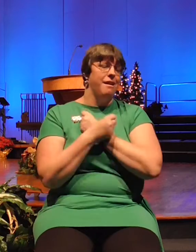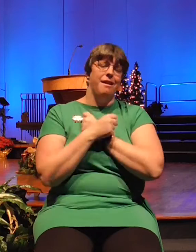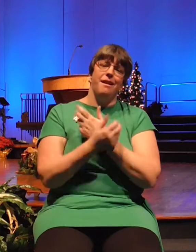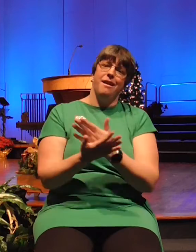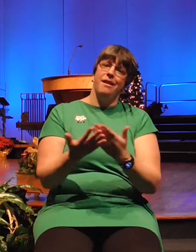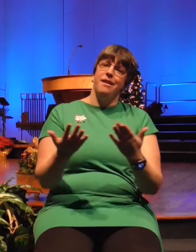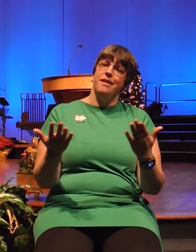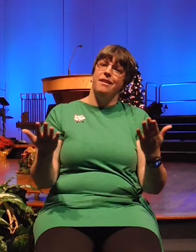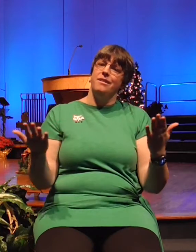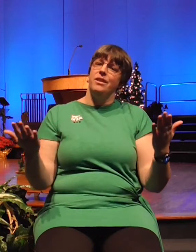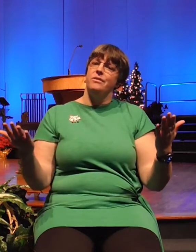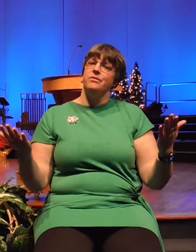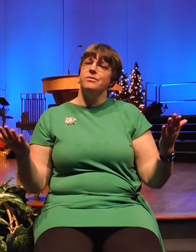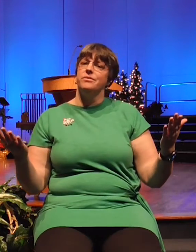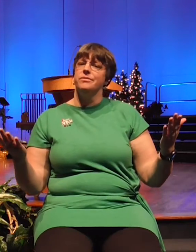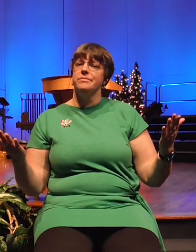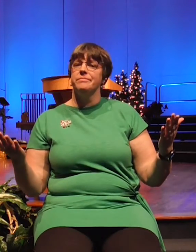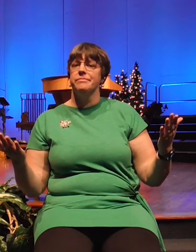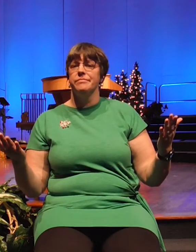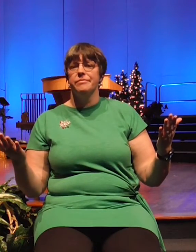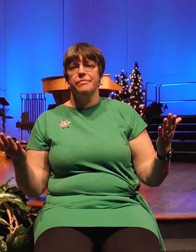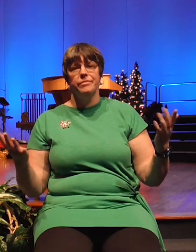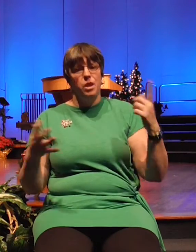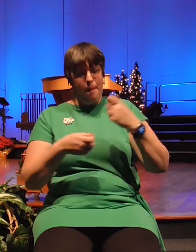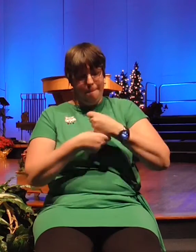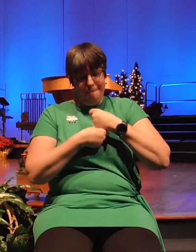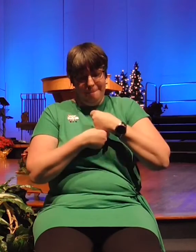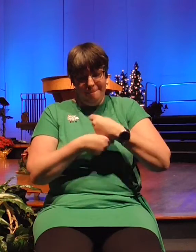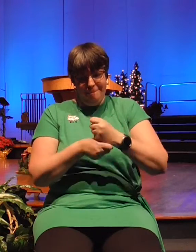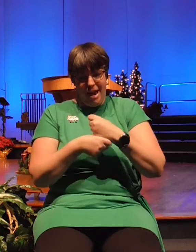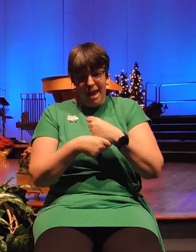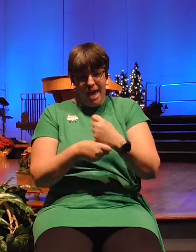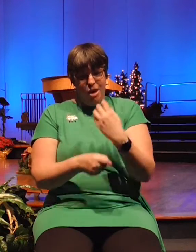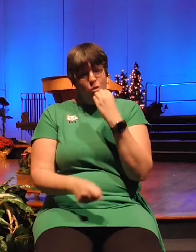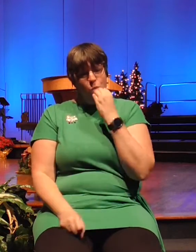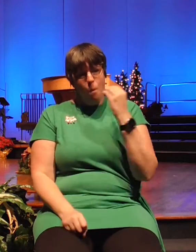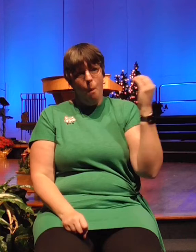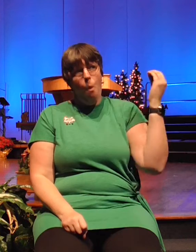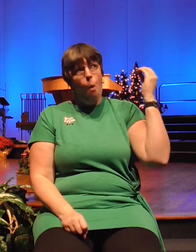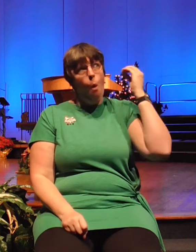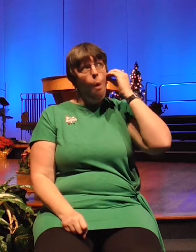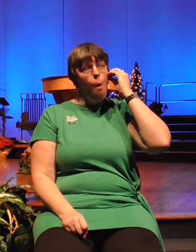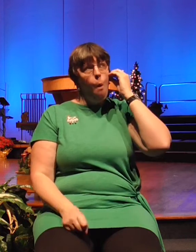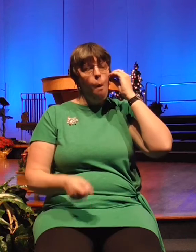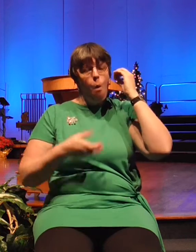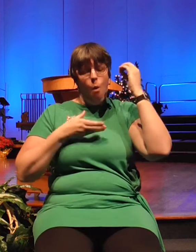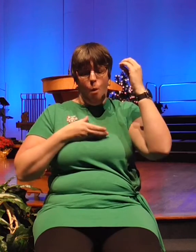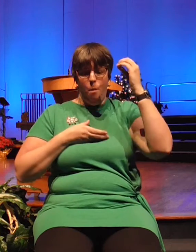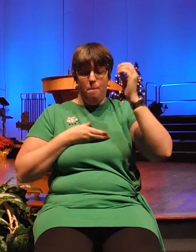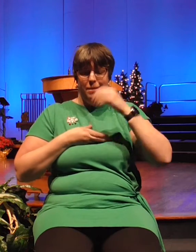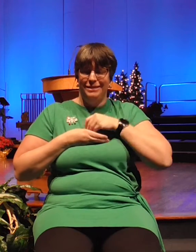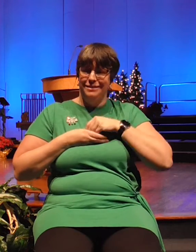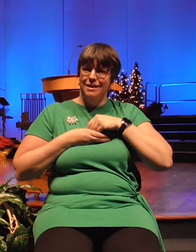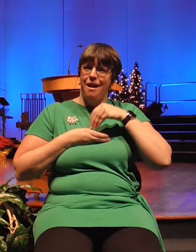God of everything. You made your home inside of me.